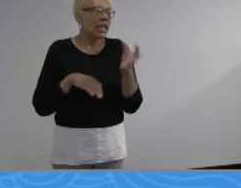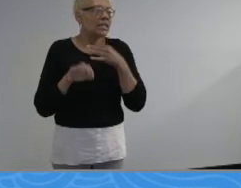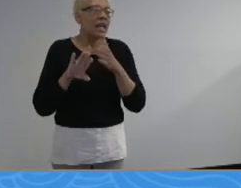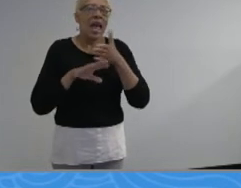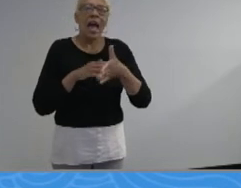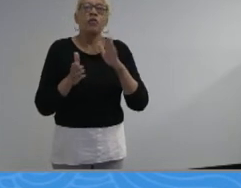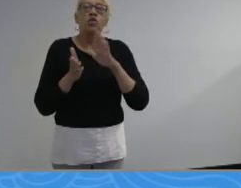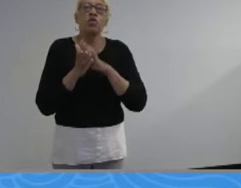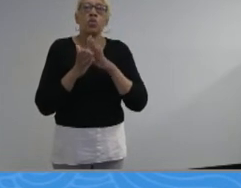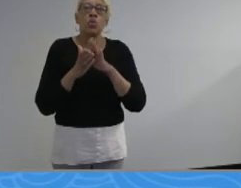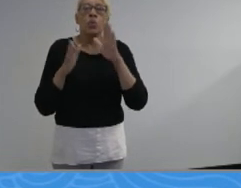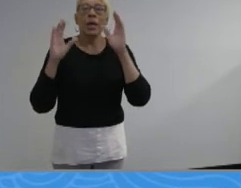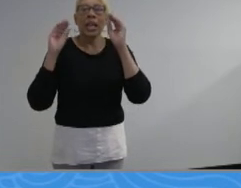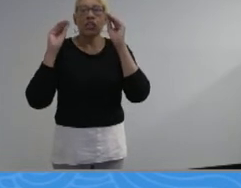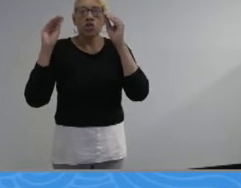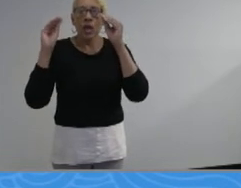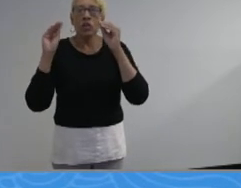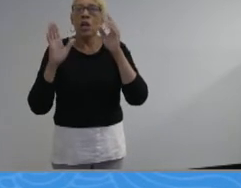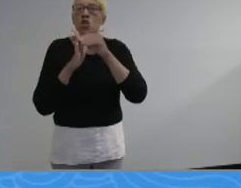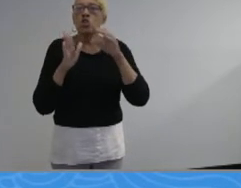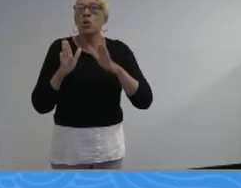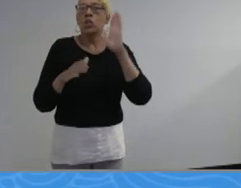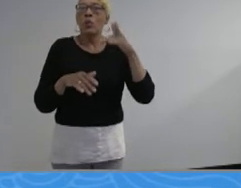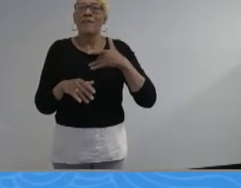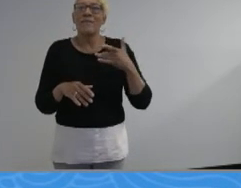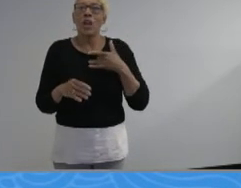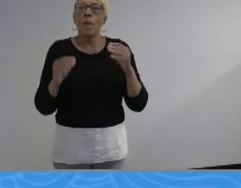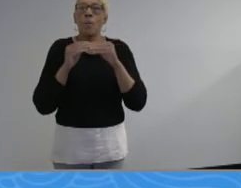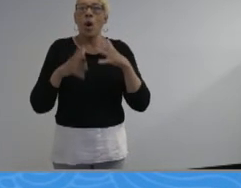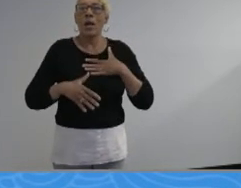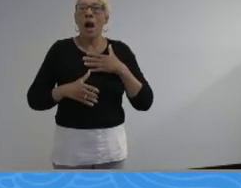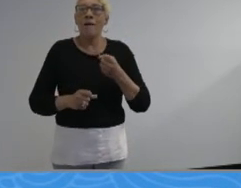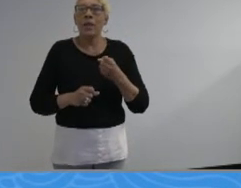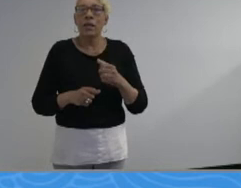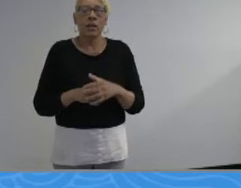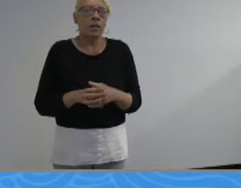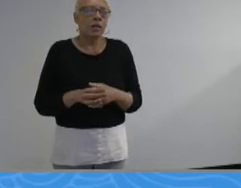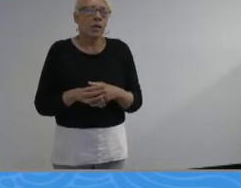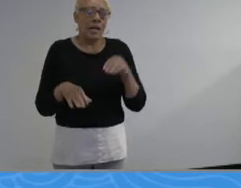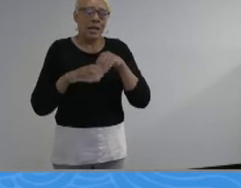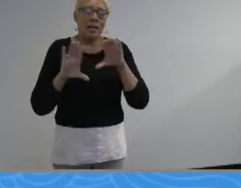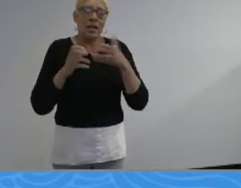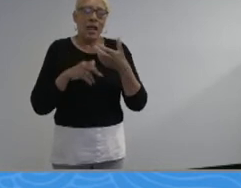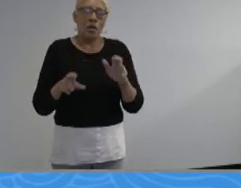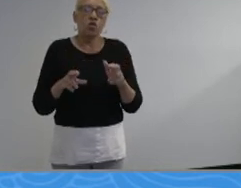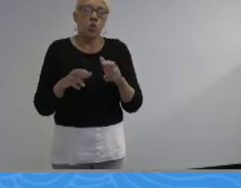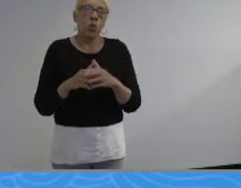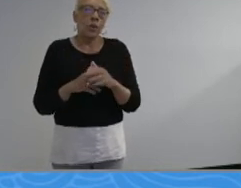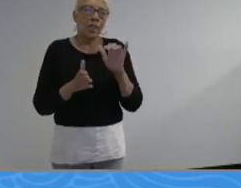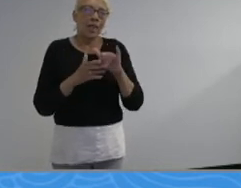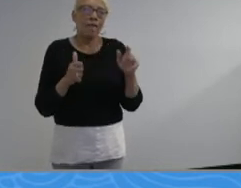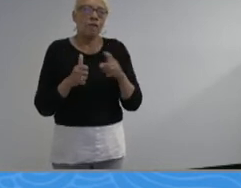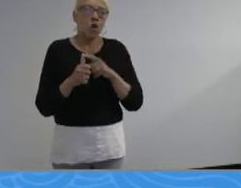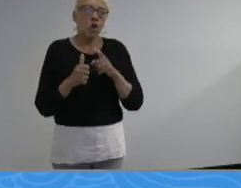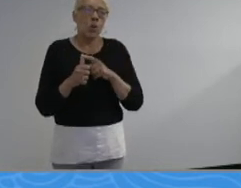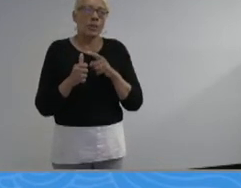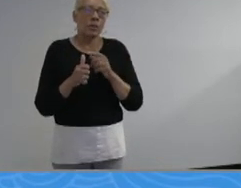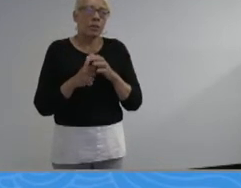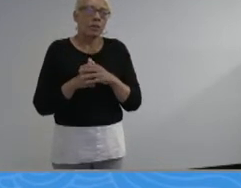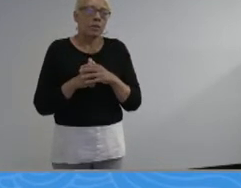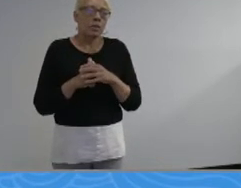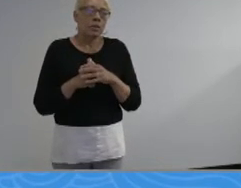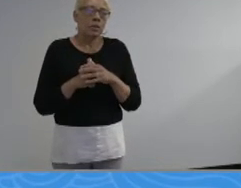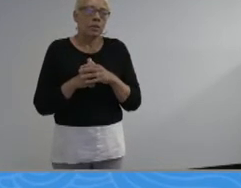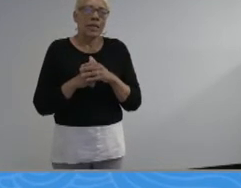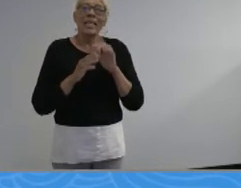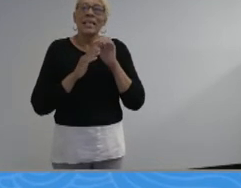classroom instruction, students will feel more confident in a classroom, which first